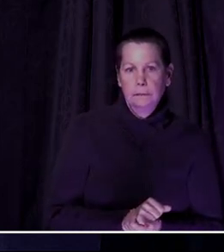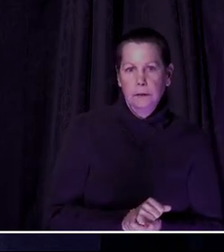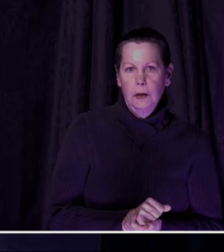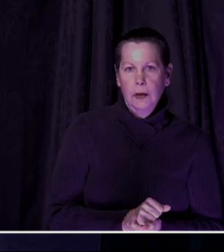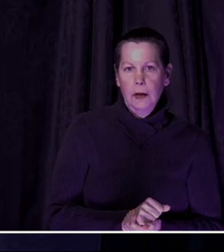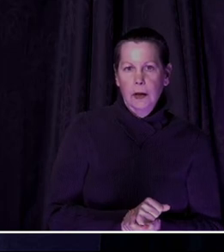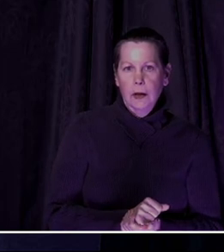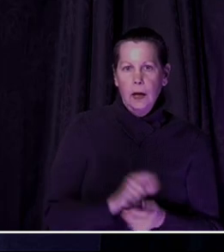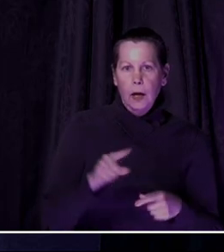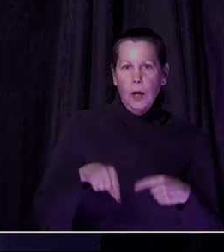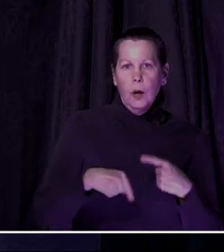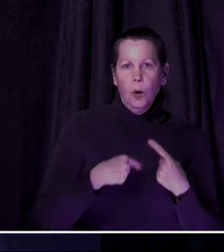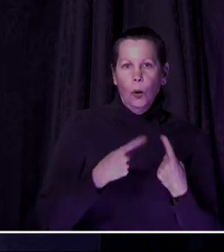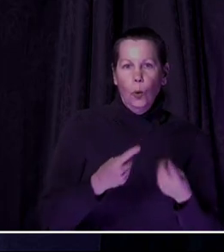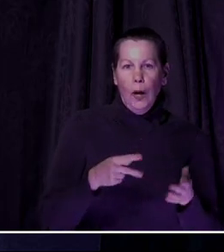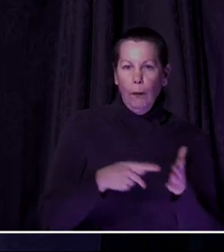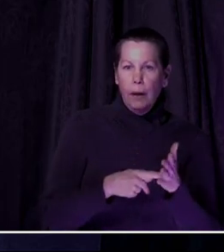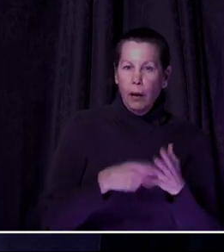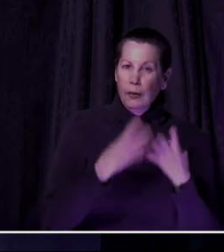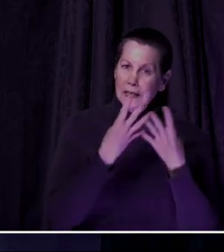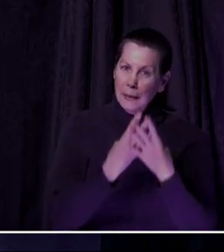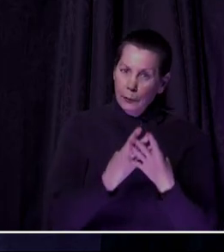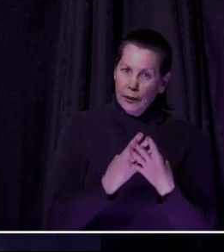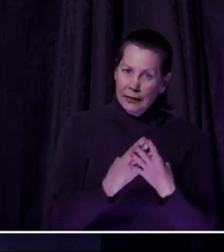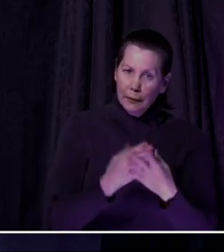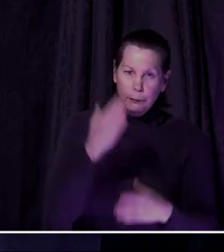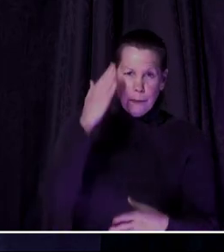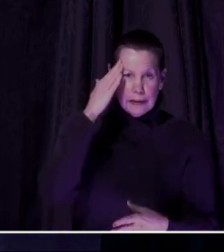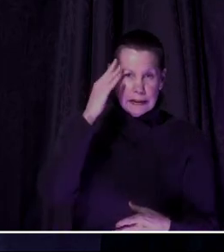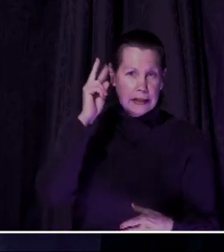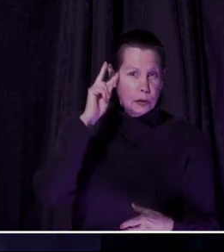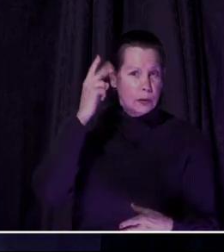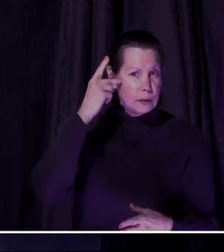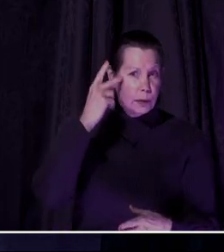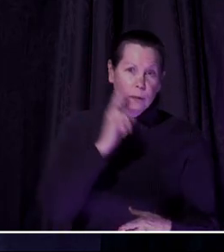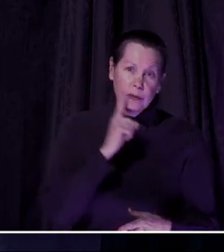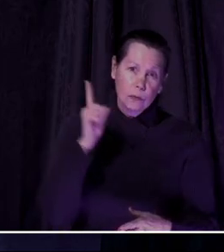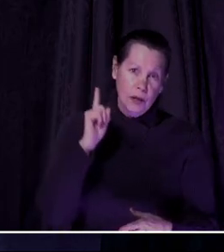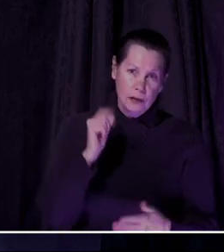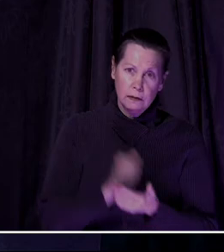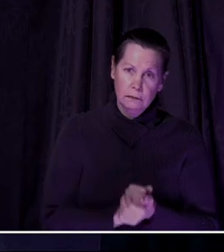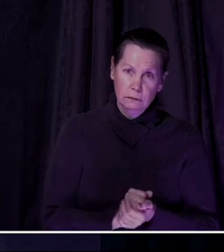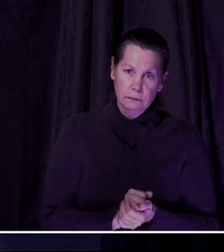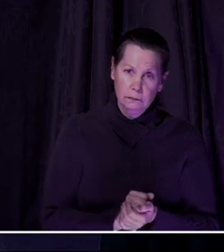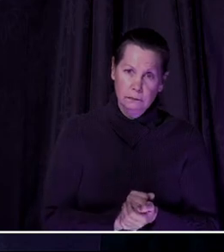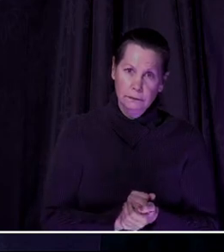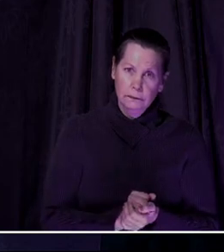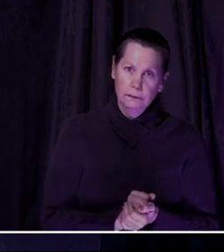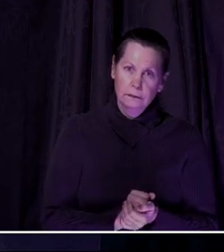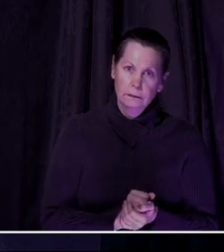While Paul was in prison, it's because he knew what his purpose was.